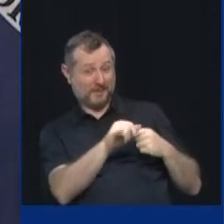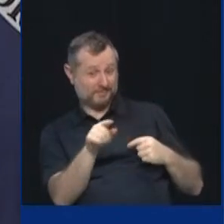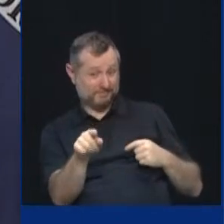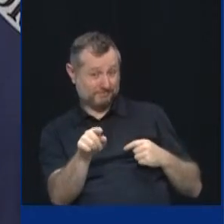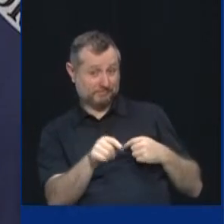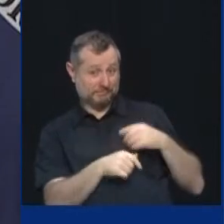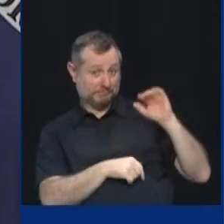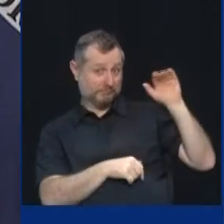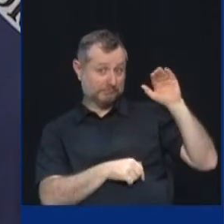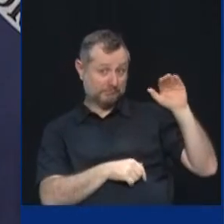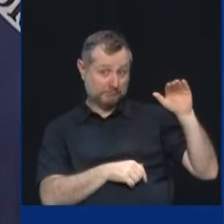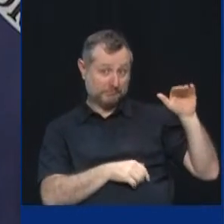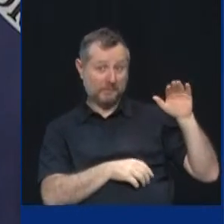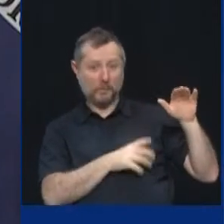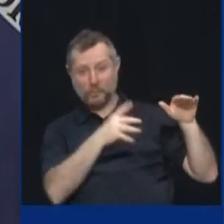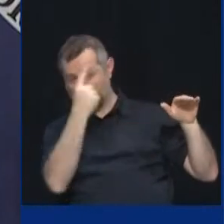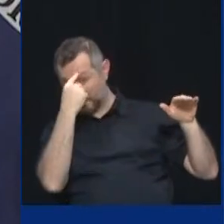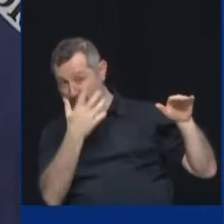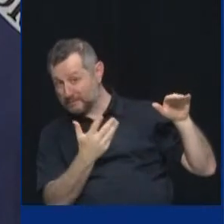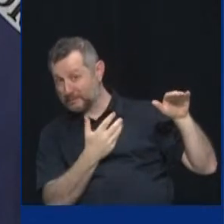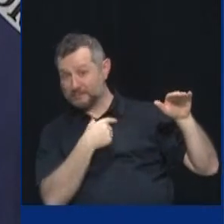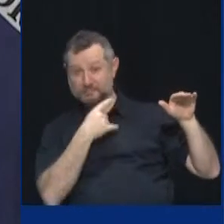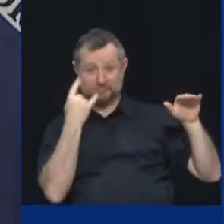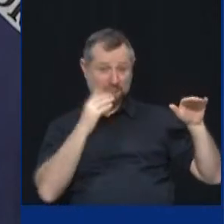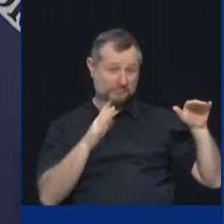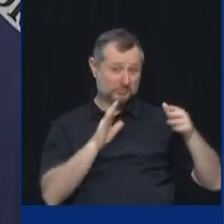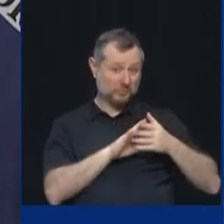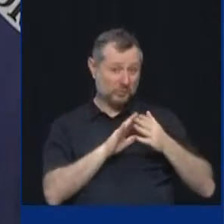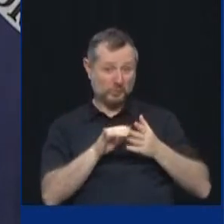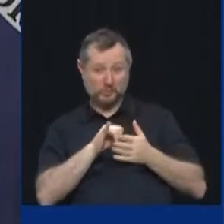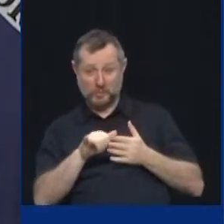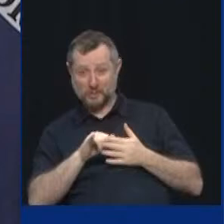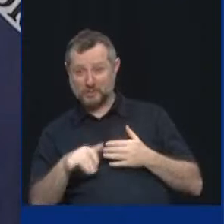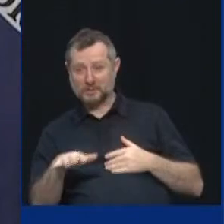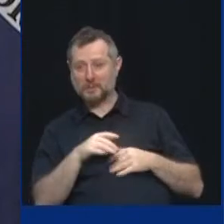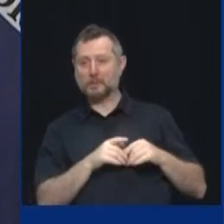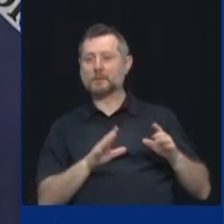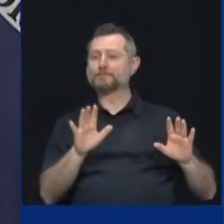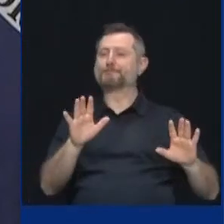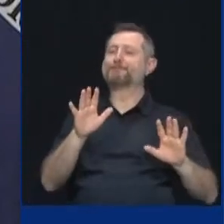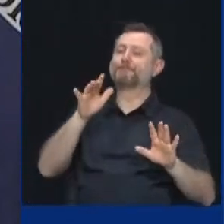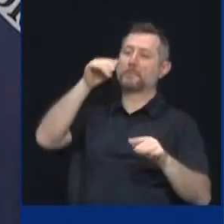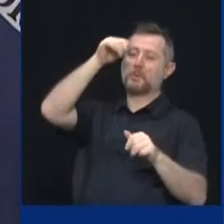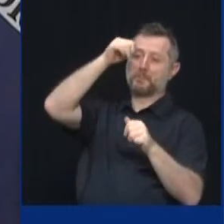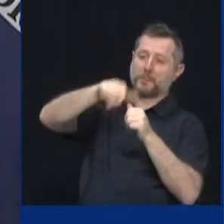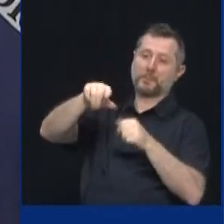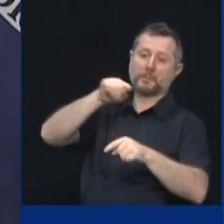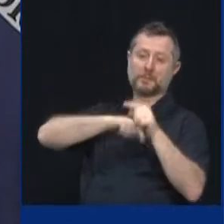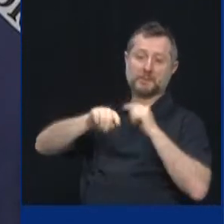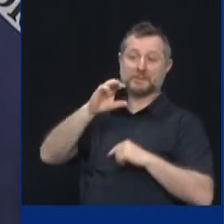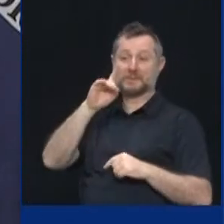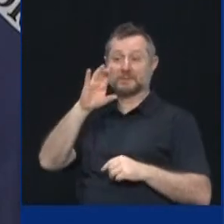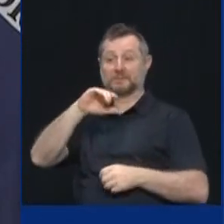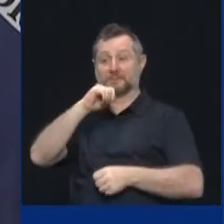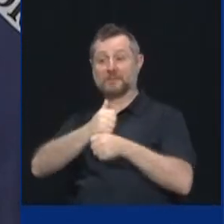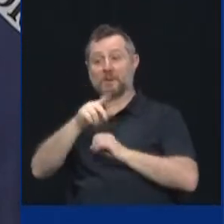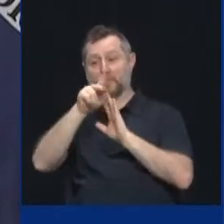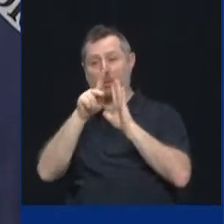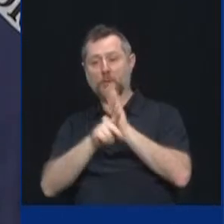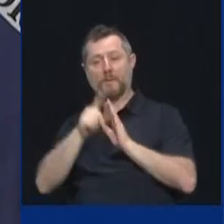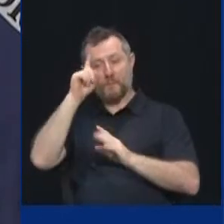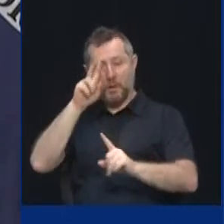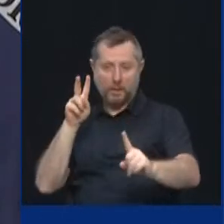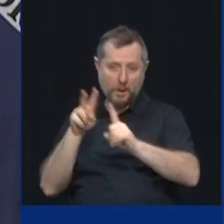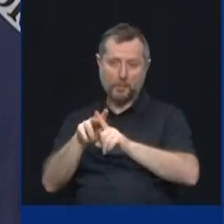We asked them, what do you think in the case of New York? Remember, the CDC is setting a policy for the entire nation. So